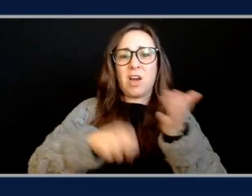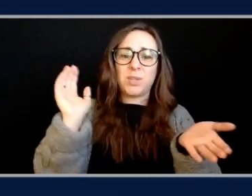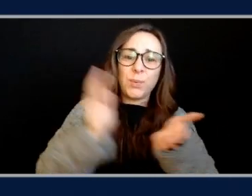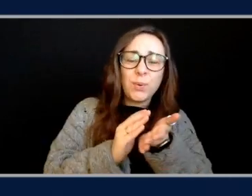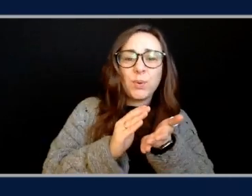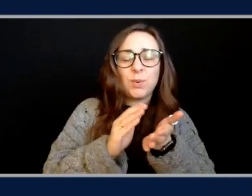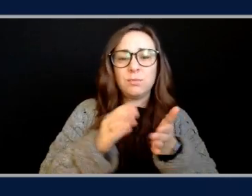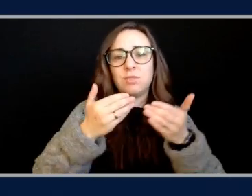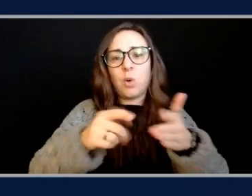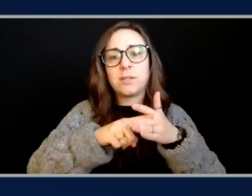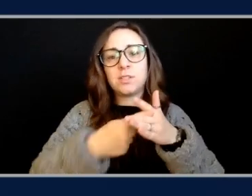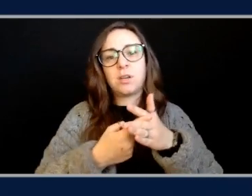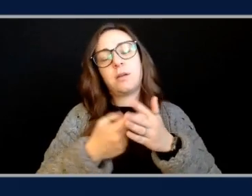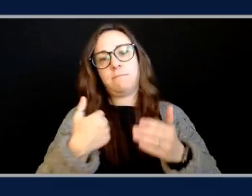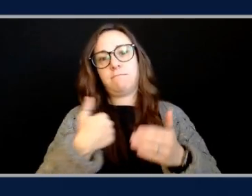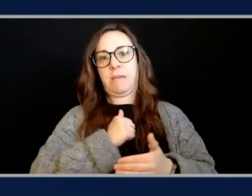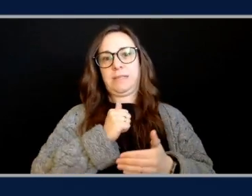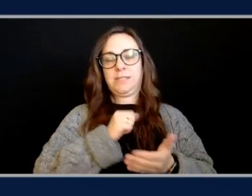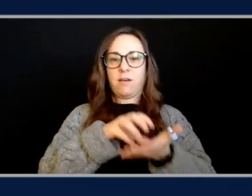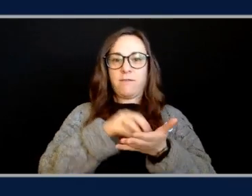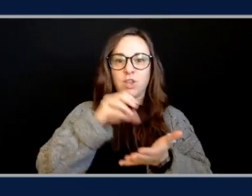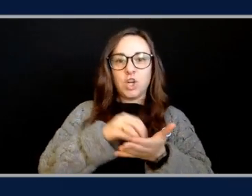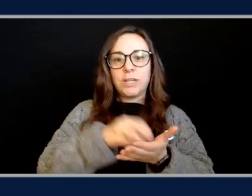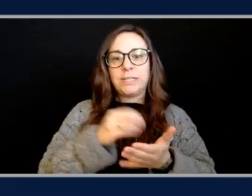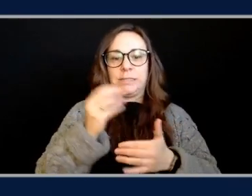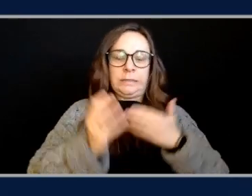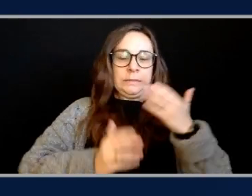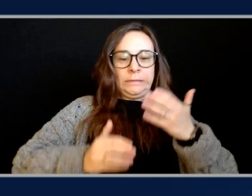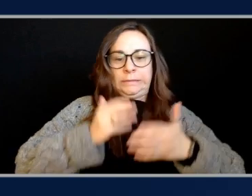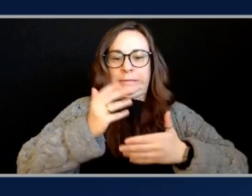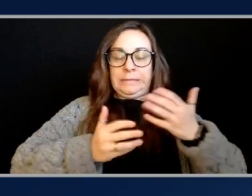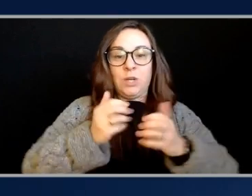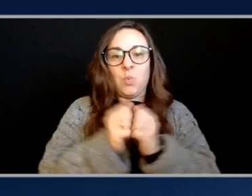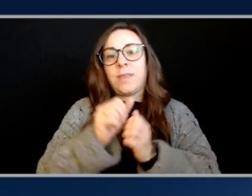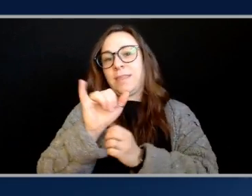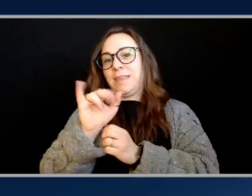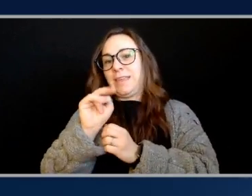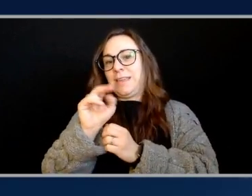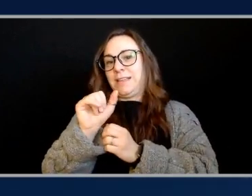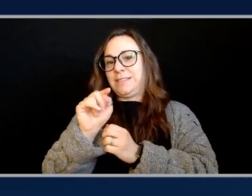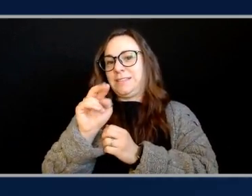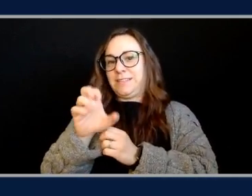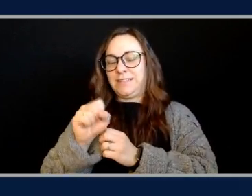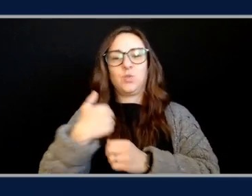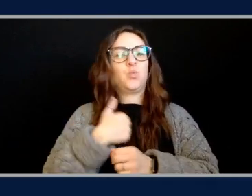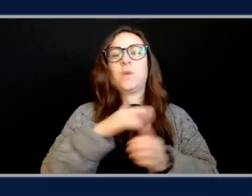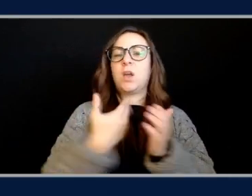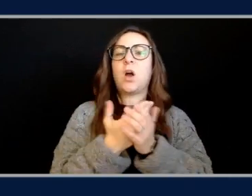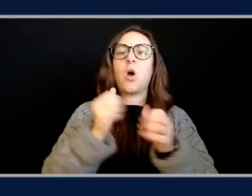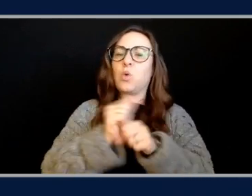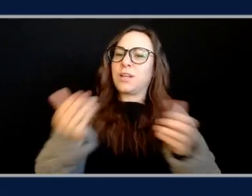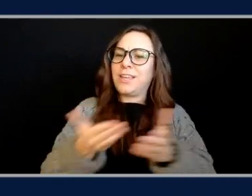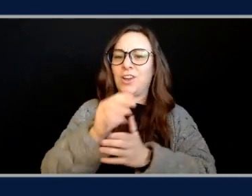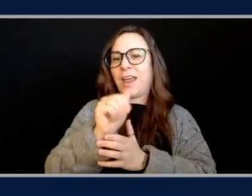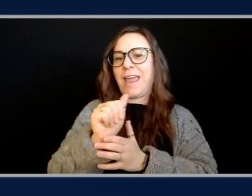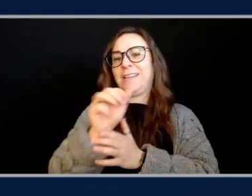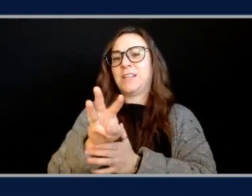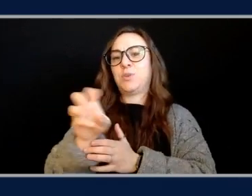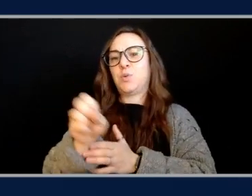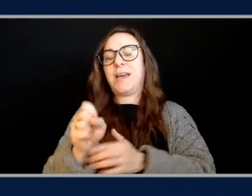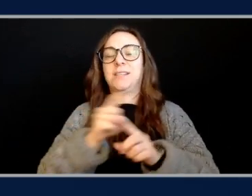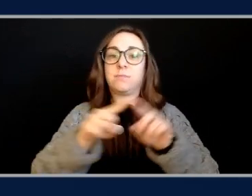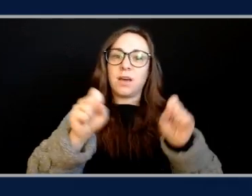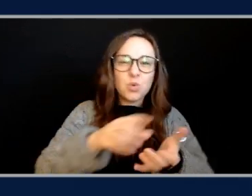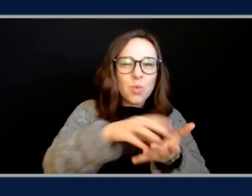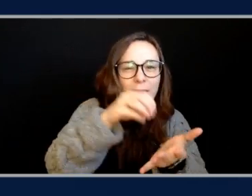done a lot of learning as we've worked through this instance. I mean, we all work at AWS, but there's always something more to learn in new instances and the